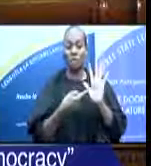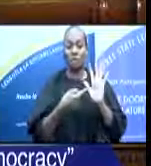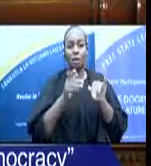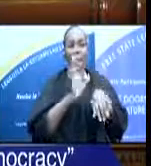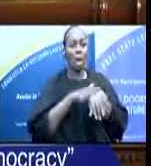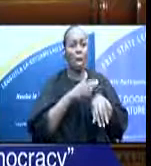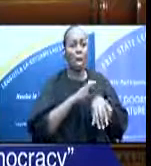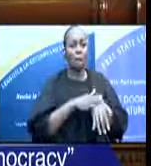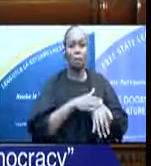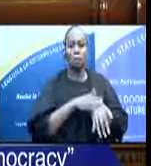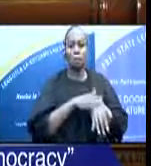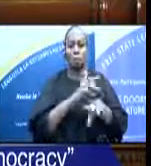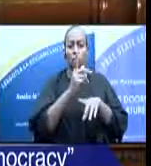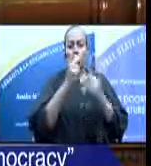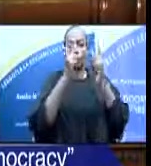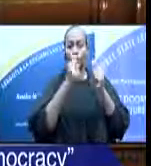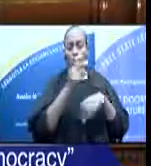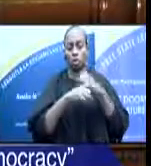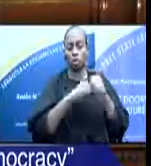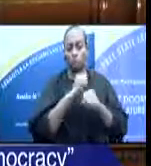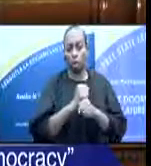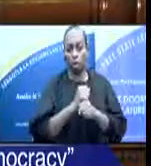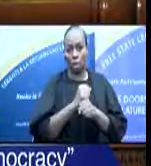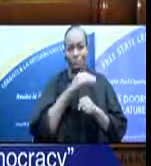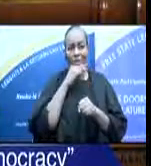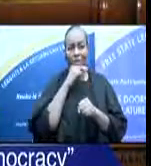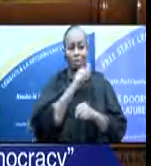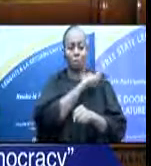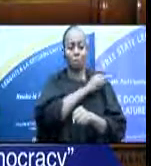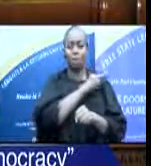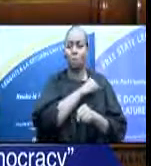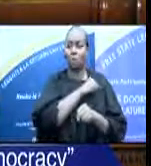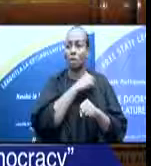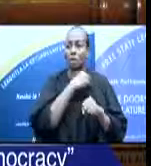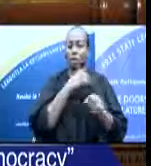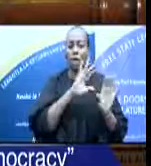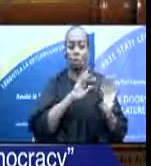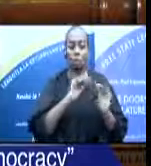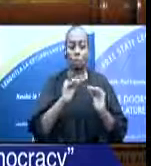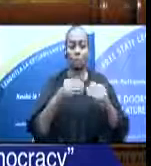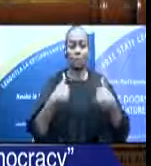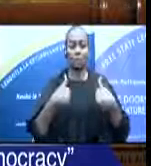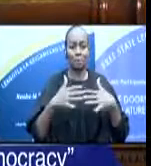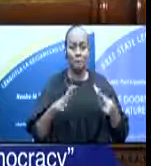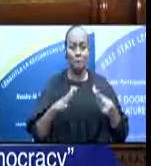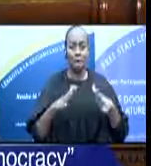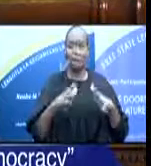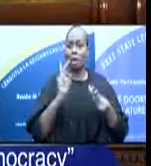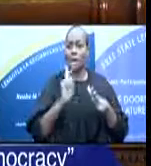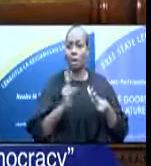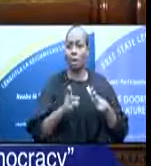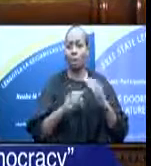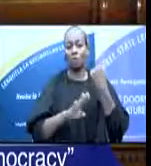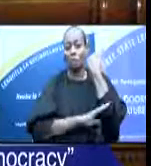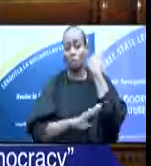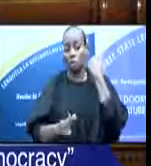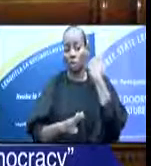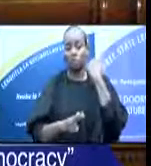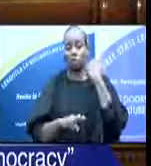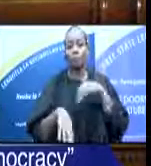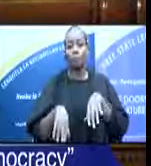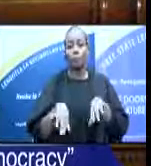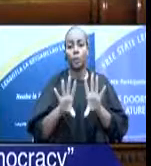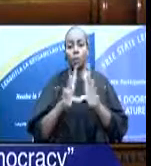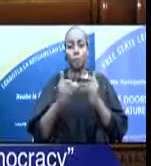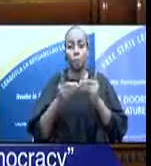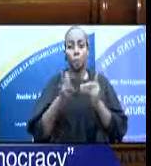in the financial year, and hospitals become in danger of having to start the whole process from scratch. Speaker, we